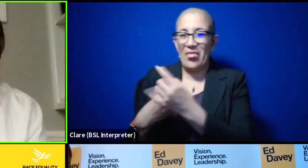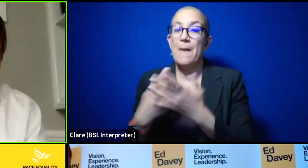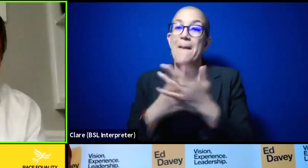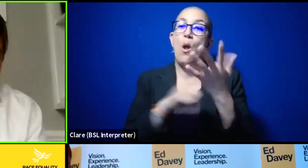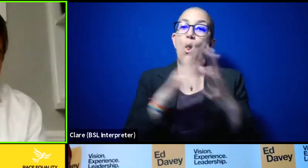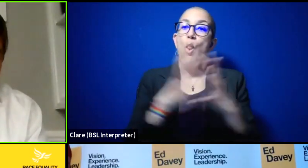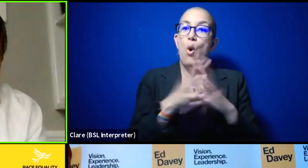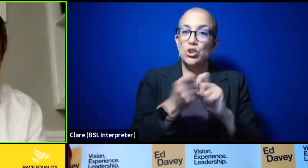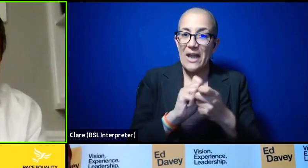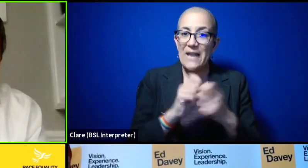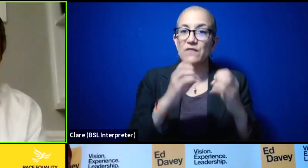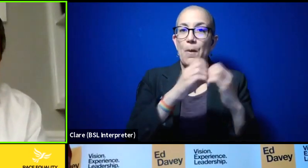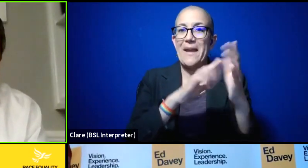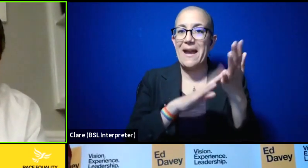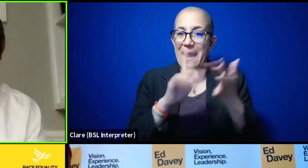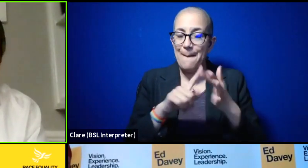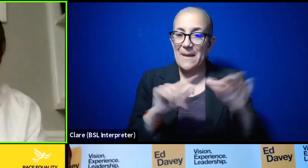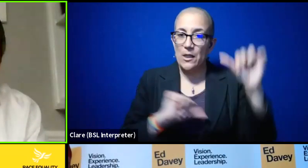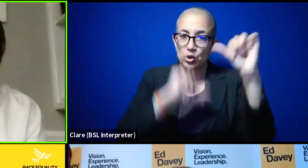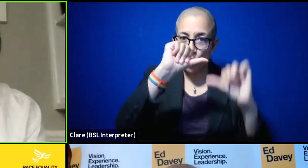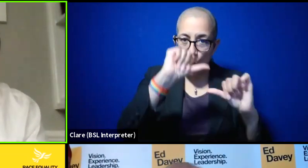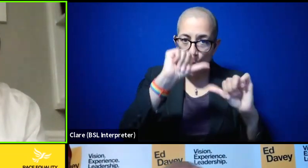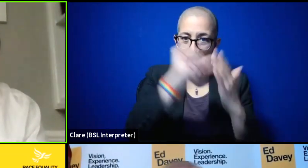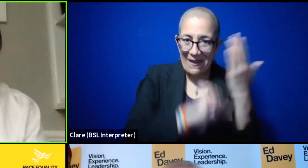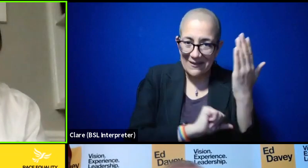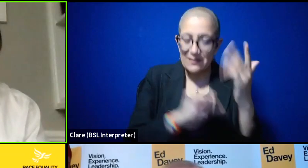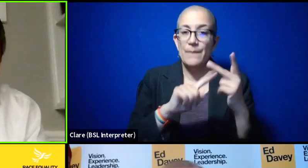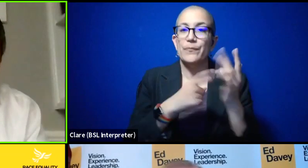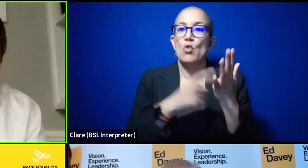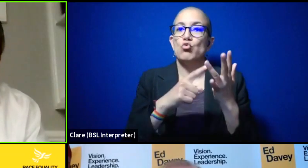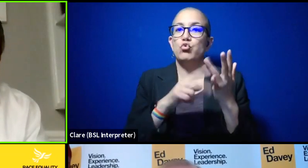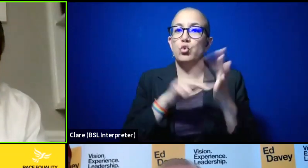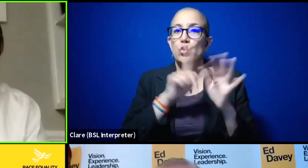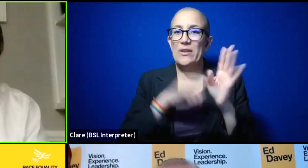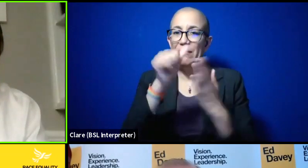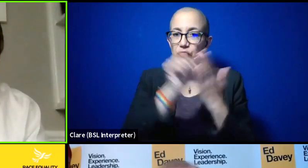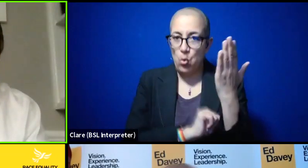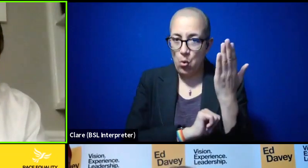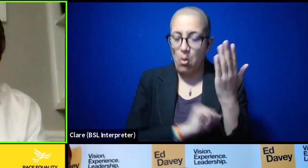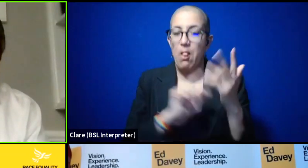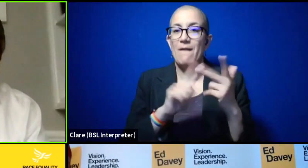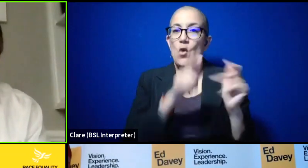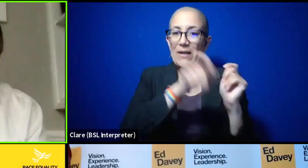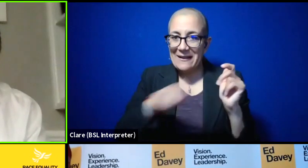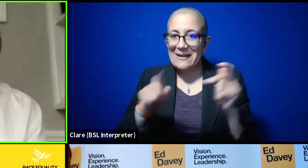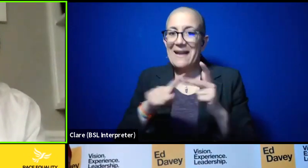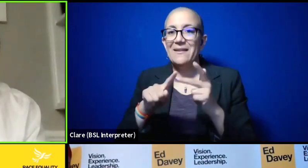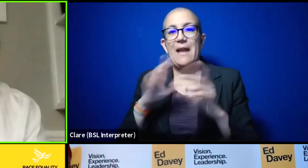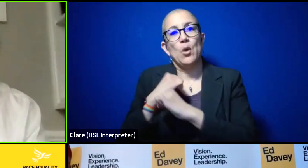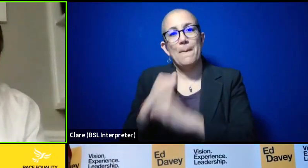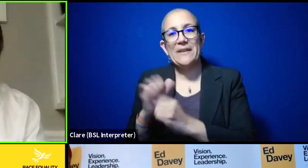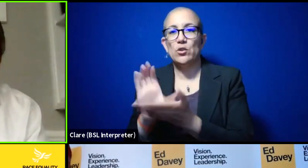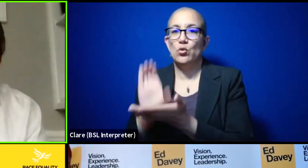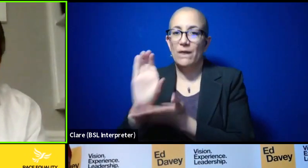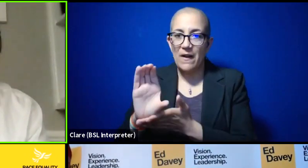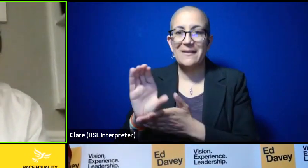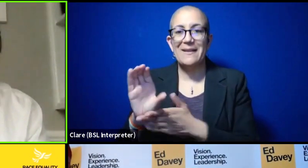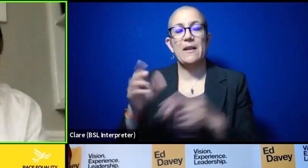all BME shortlists, a Rooney rule for candidates, and committing to funding a leadership training and